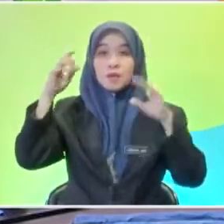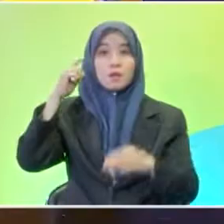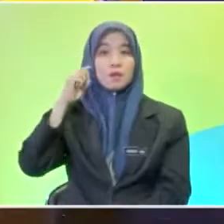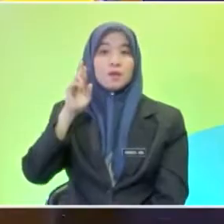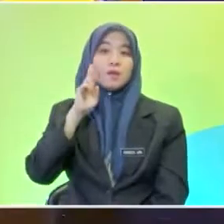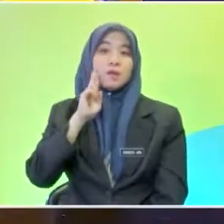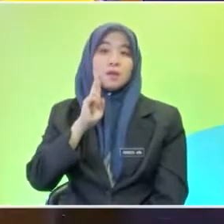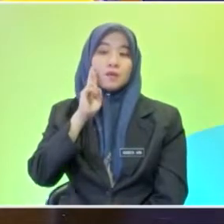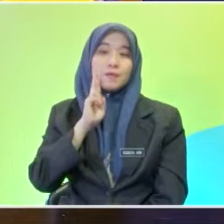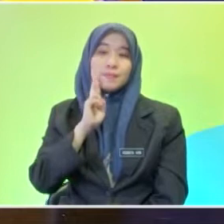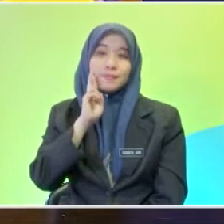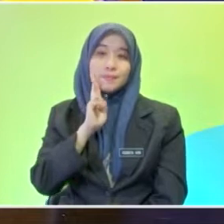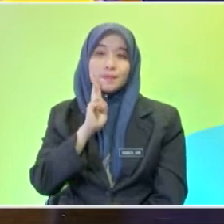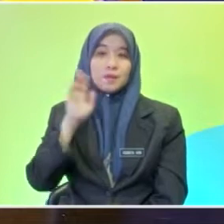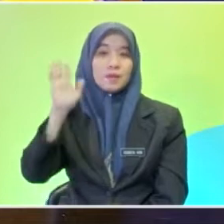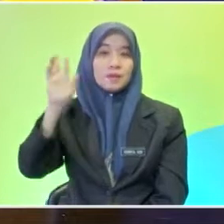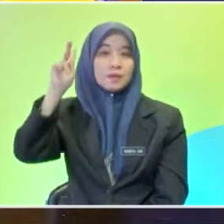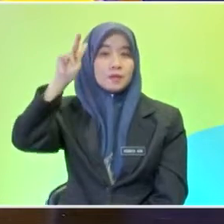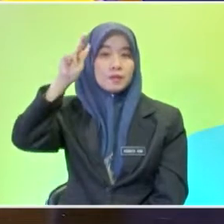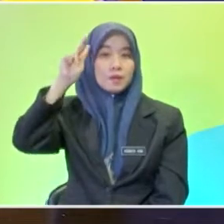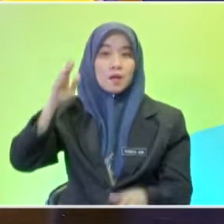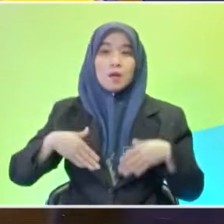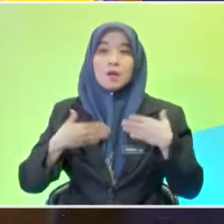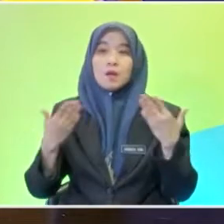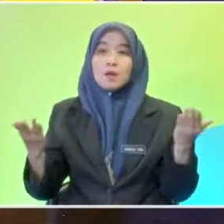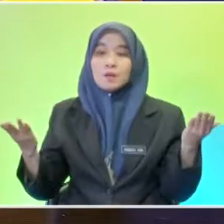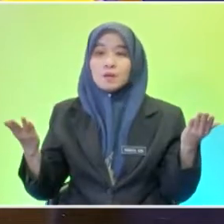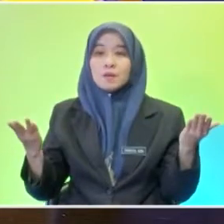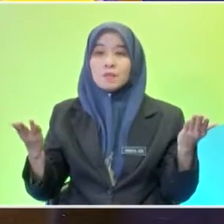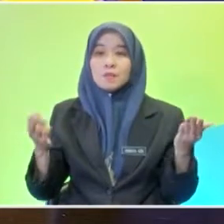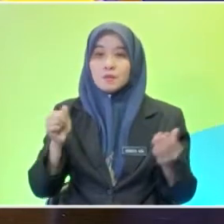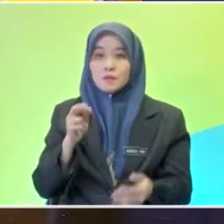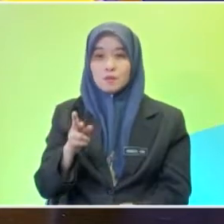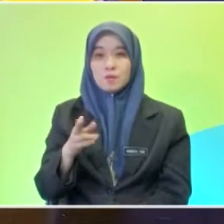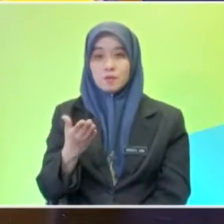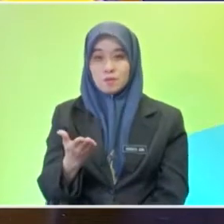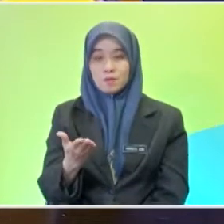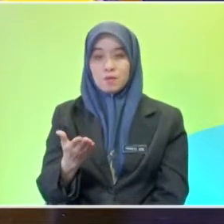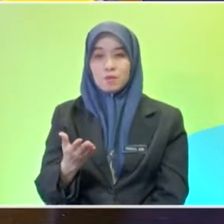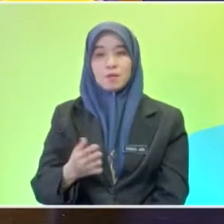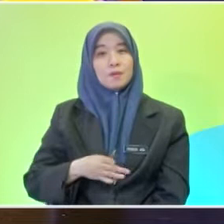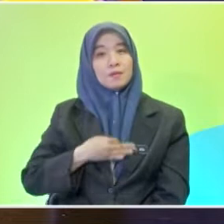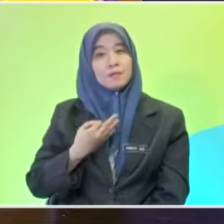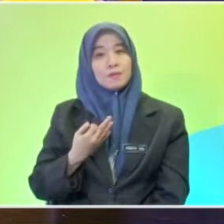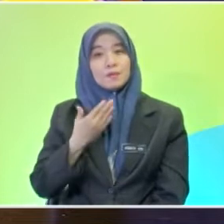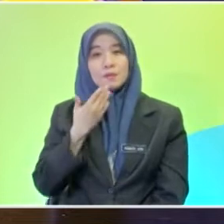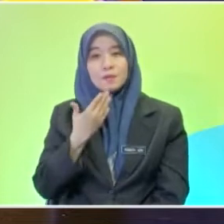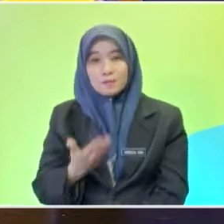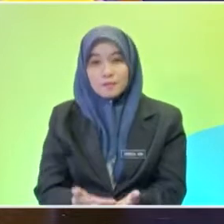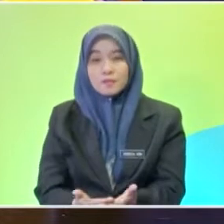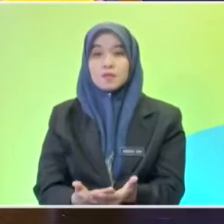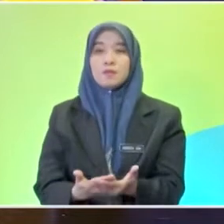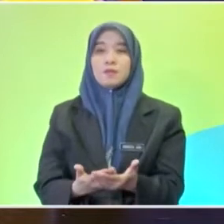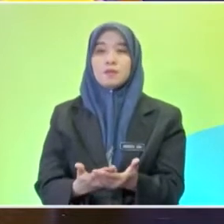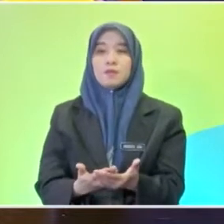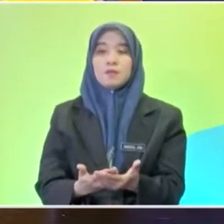Hi, Teacher Rahmah. Hi, Chris. How are you? I'm doing very good. How are you, Teacher? I'm fine. Thank you. Okay, Teacher. Well,